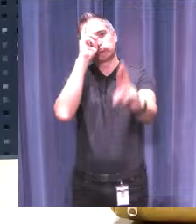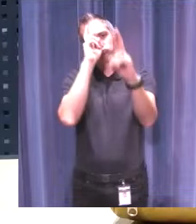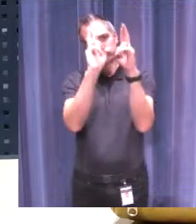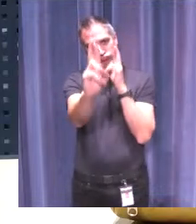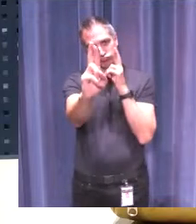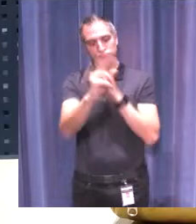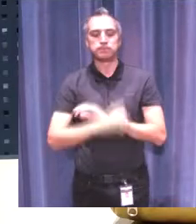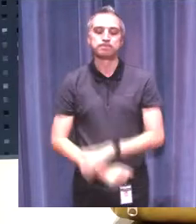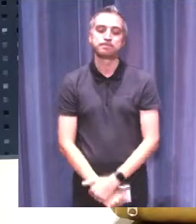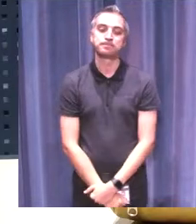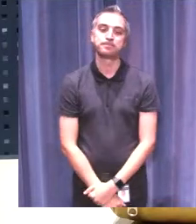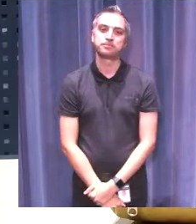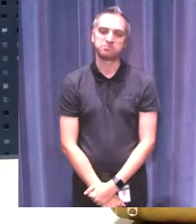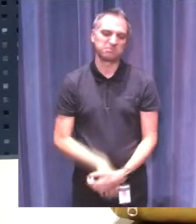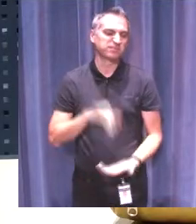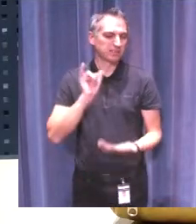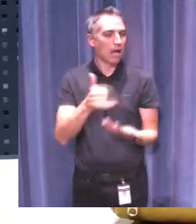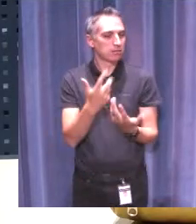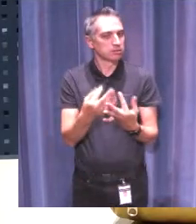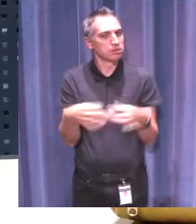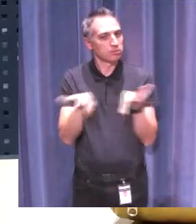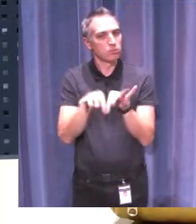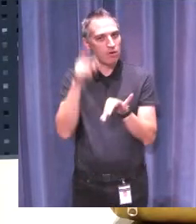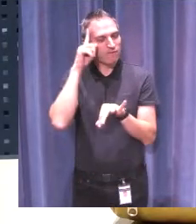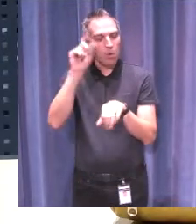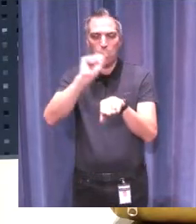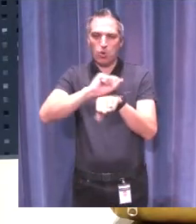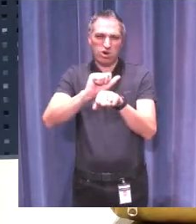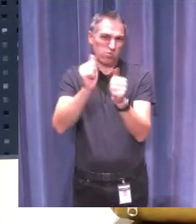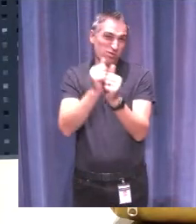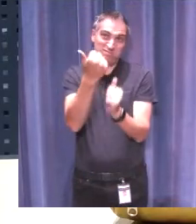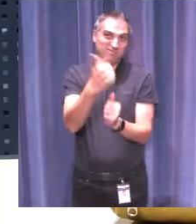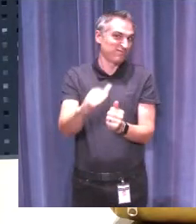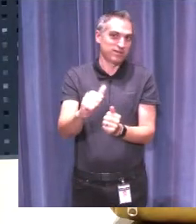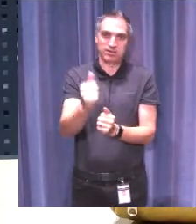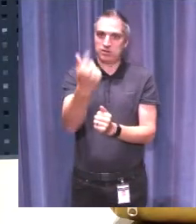opinion. I think that's vital to working with anybody.